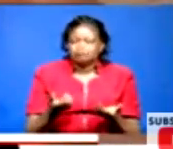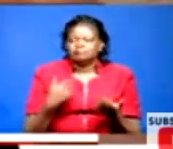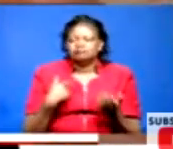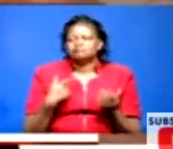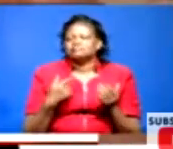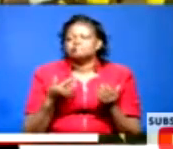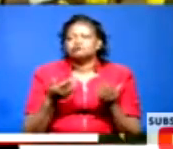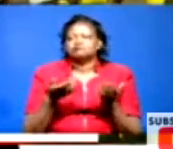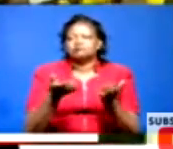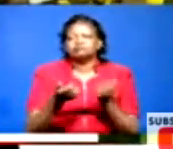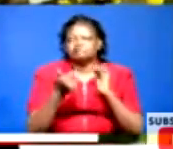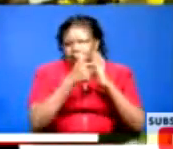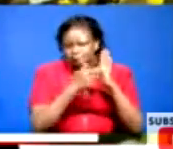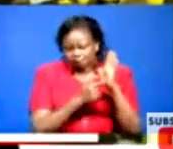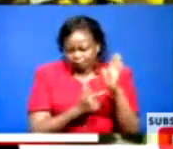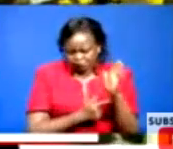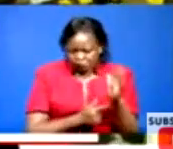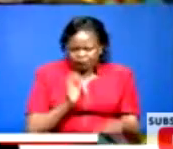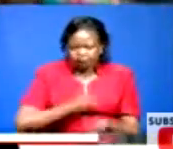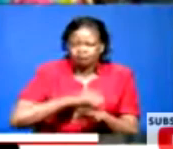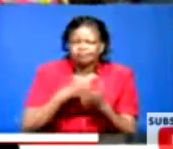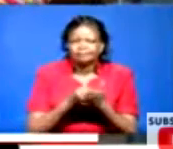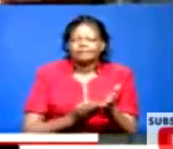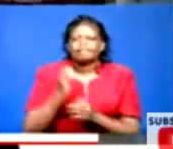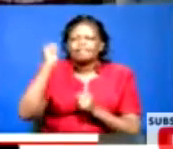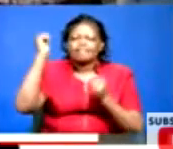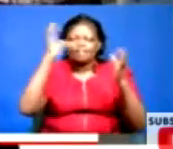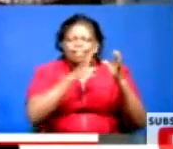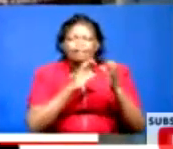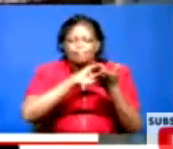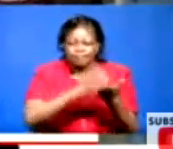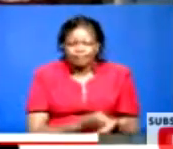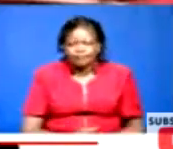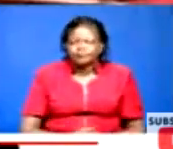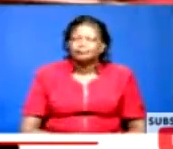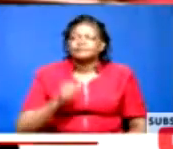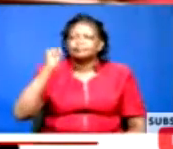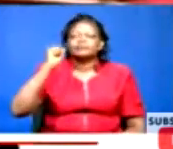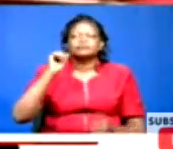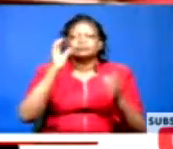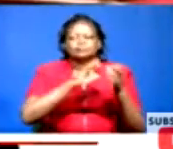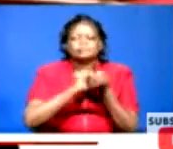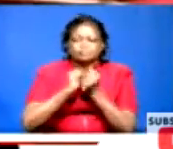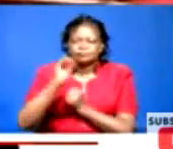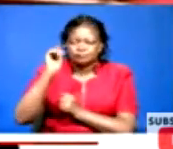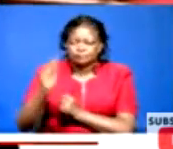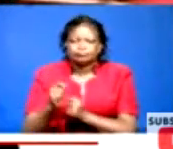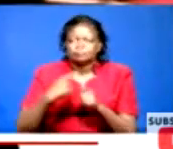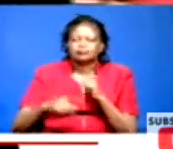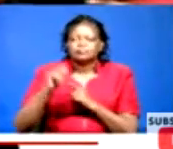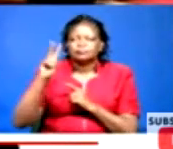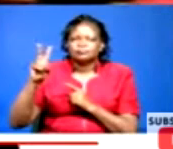the public money through the political parties fund. According to the Political Parties Amendment Act 2022,